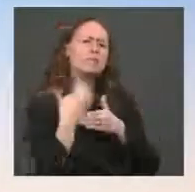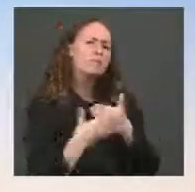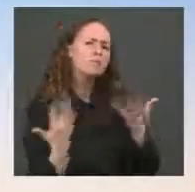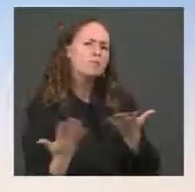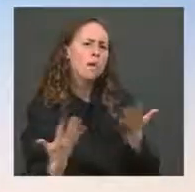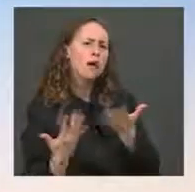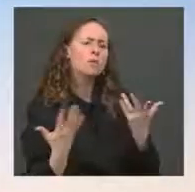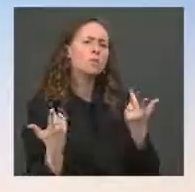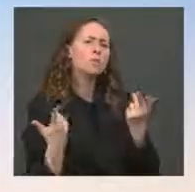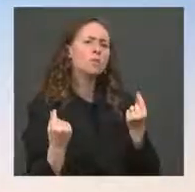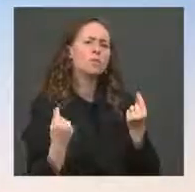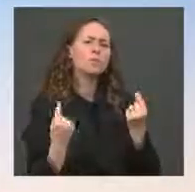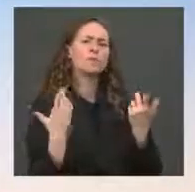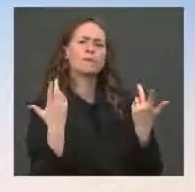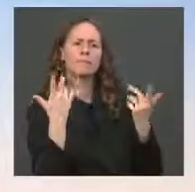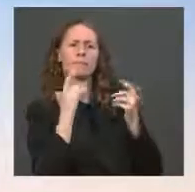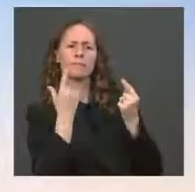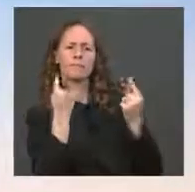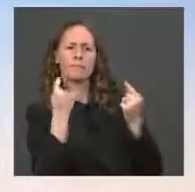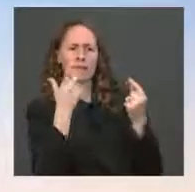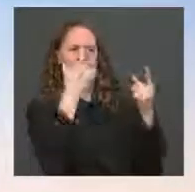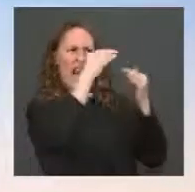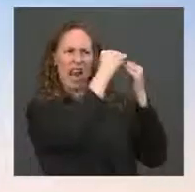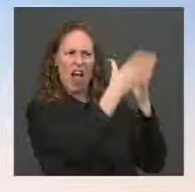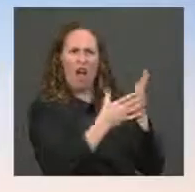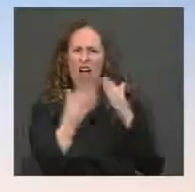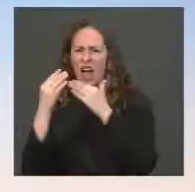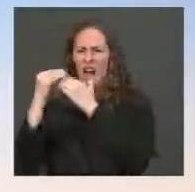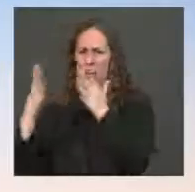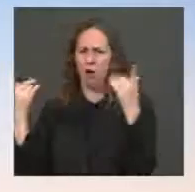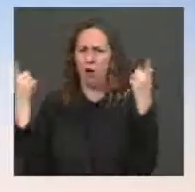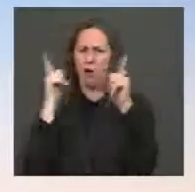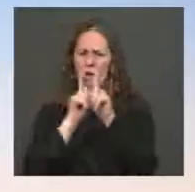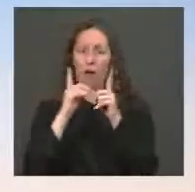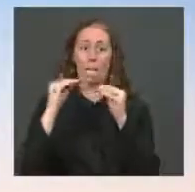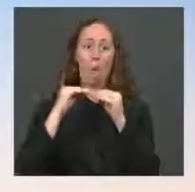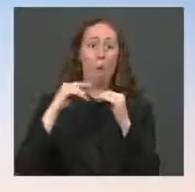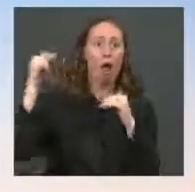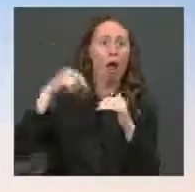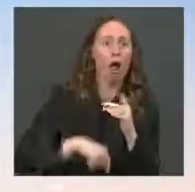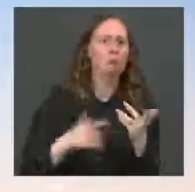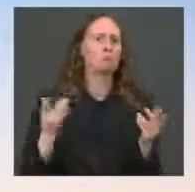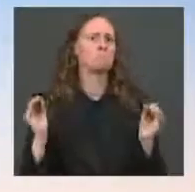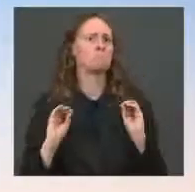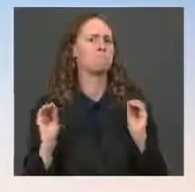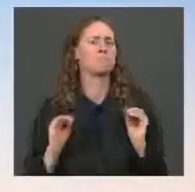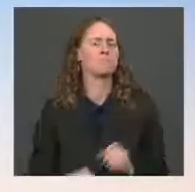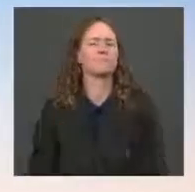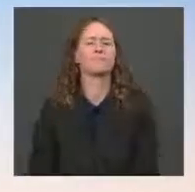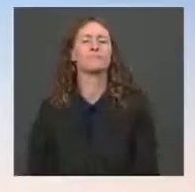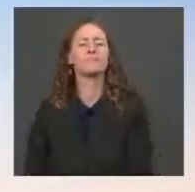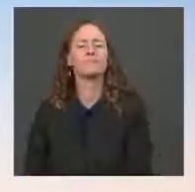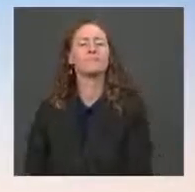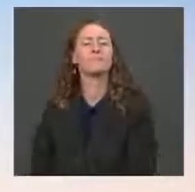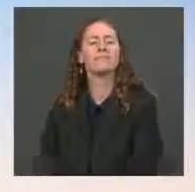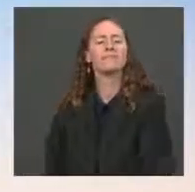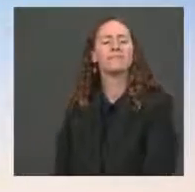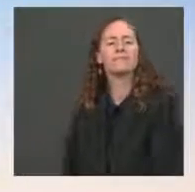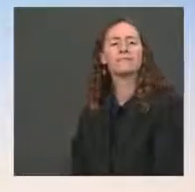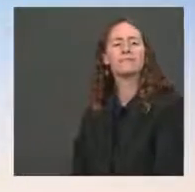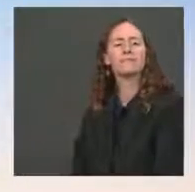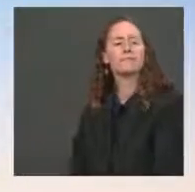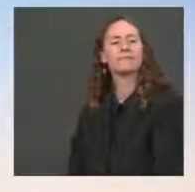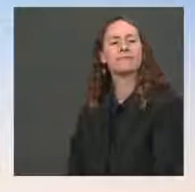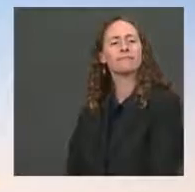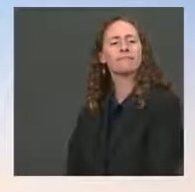on a leader-to-leader level. But I don't have anything more to preview for you at this point in time. One other issue that I know is a big priority